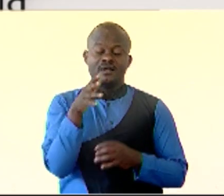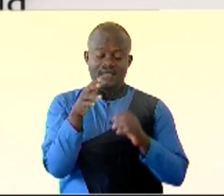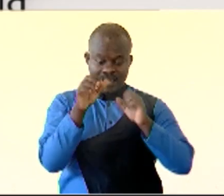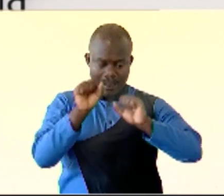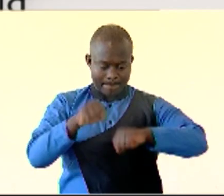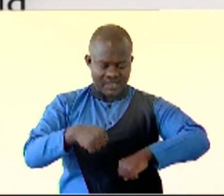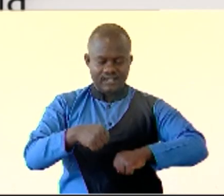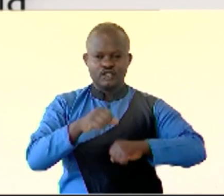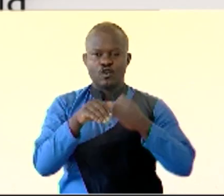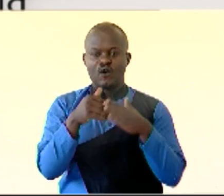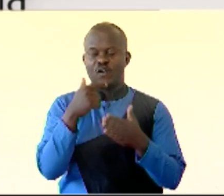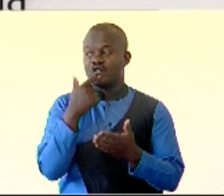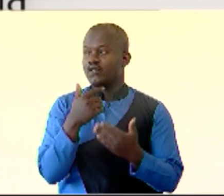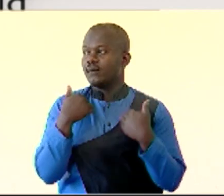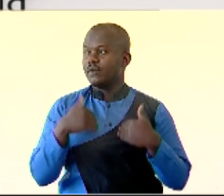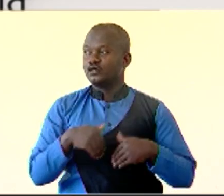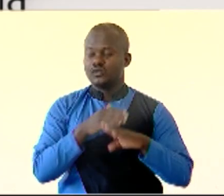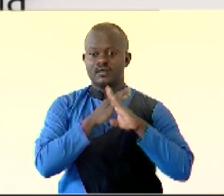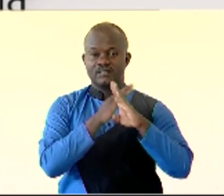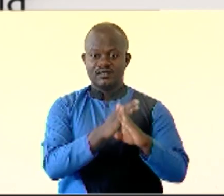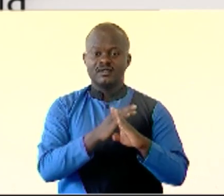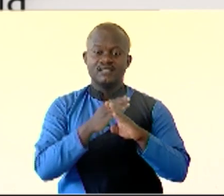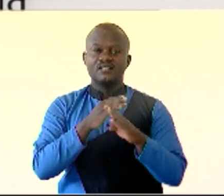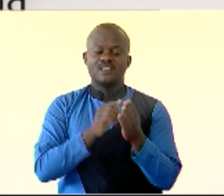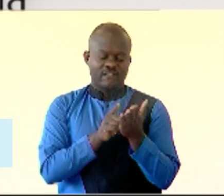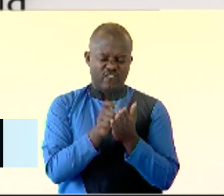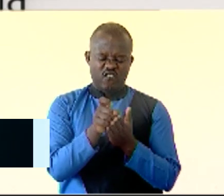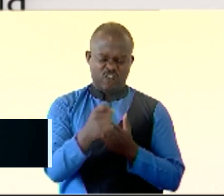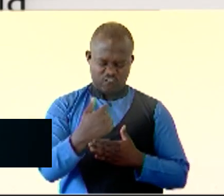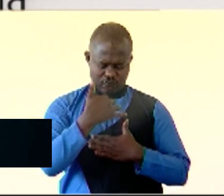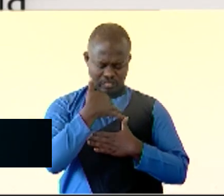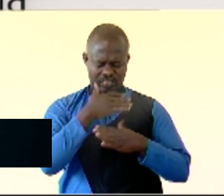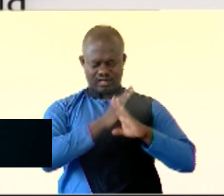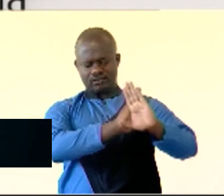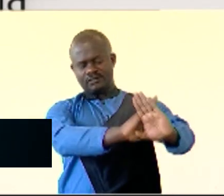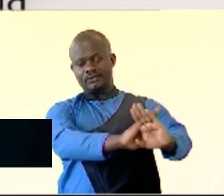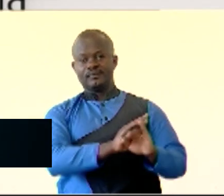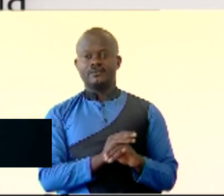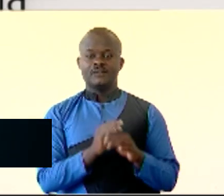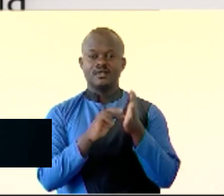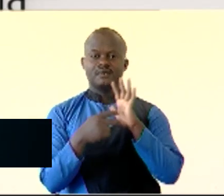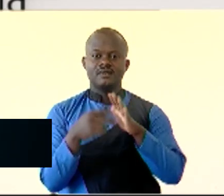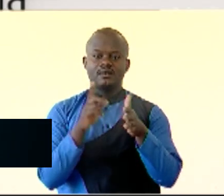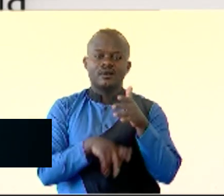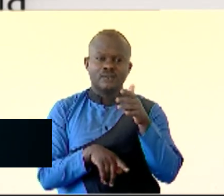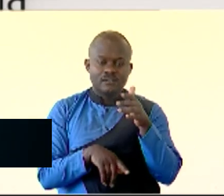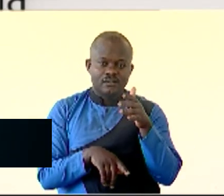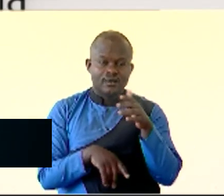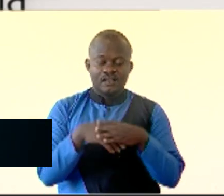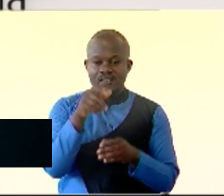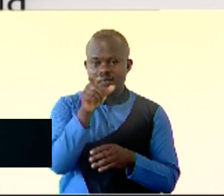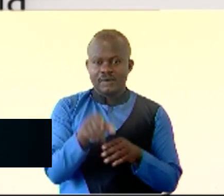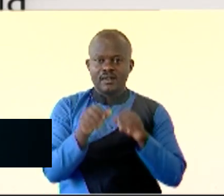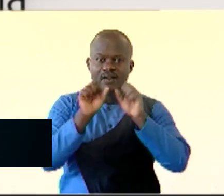body to resist the disease infection is referred to as immunity. This means that a person can